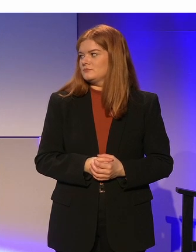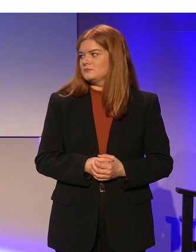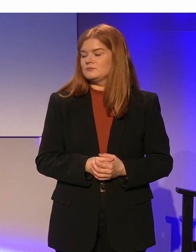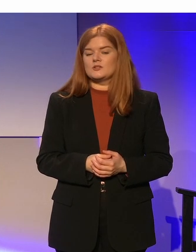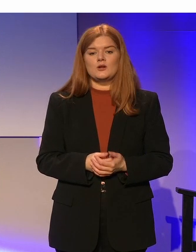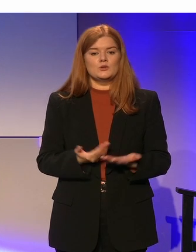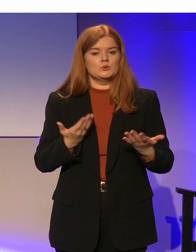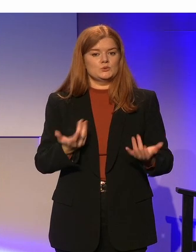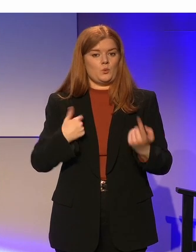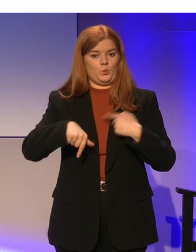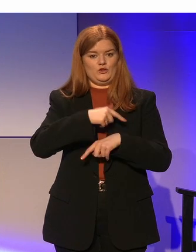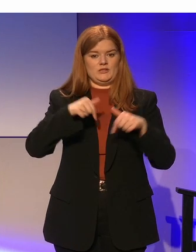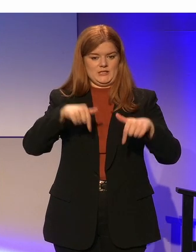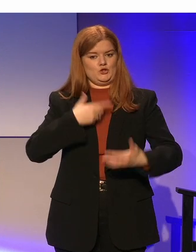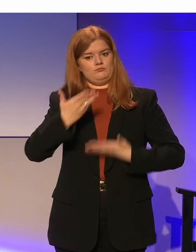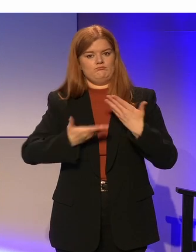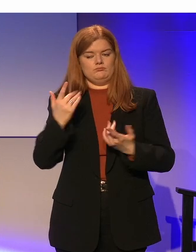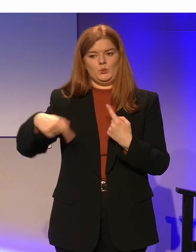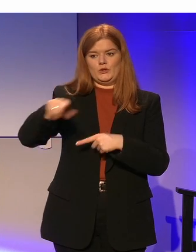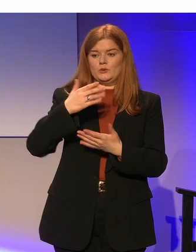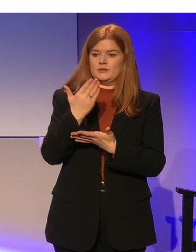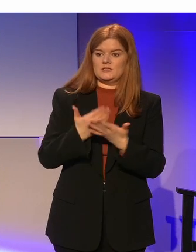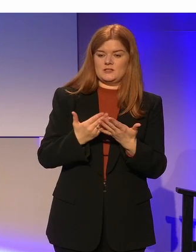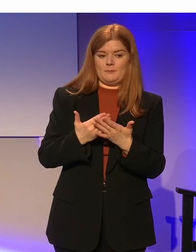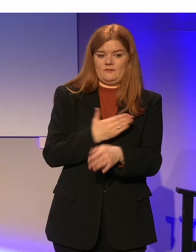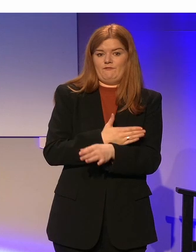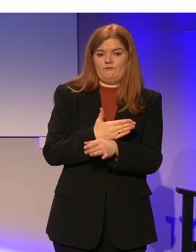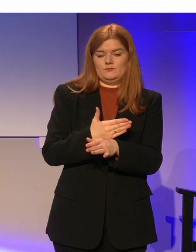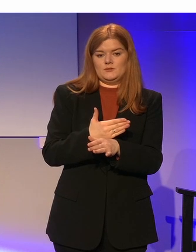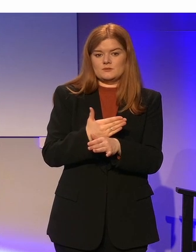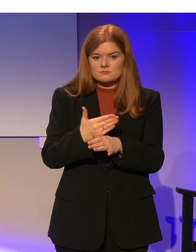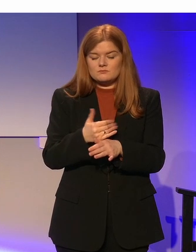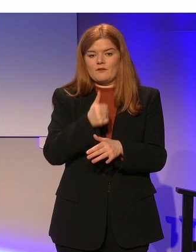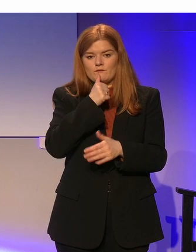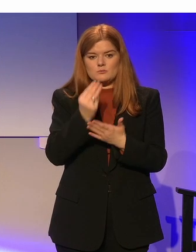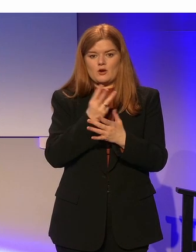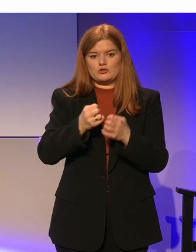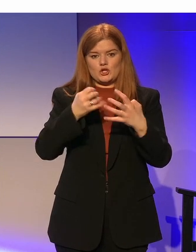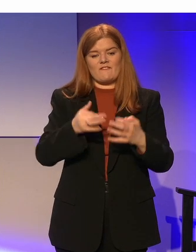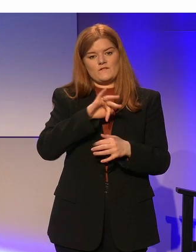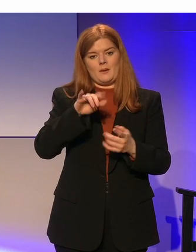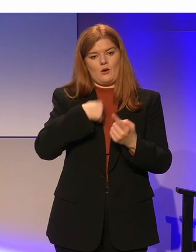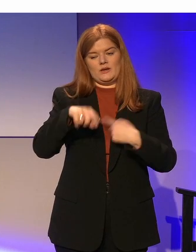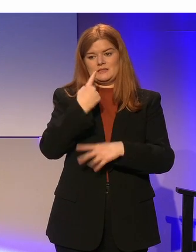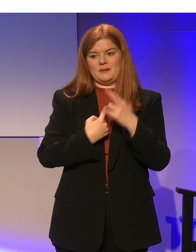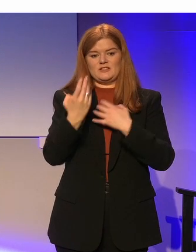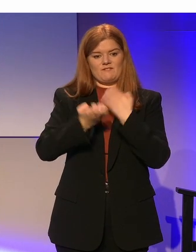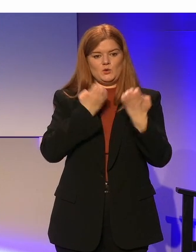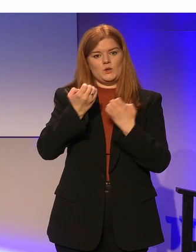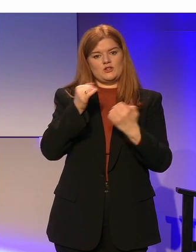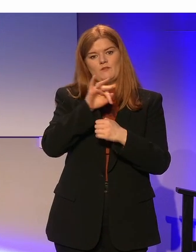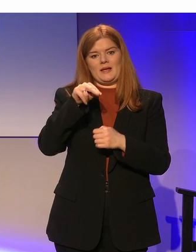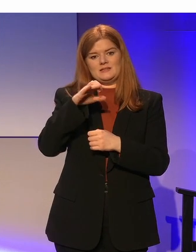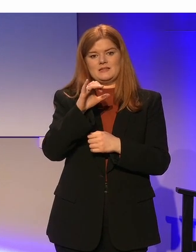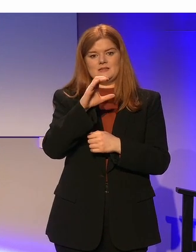So we're here to share with you some of the initial findings from our independent evaluation of the